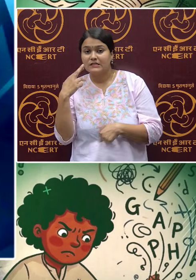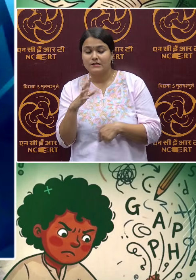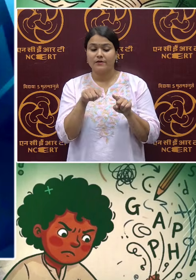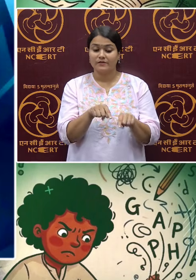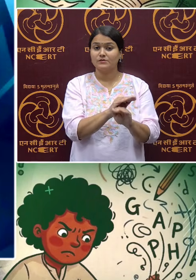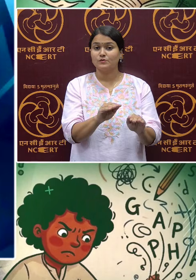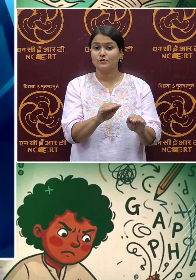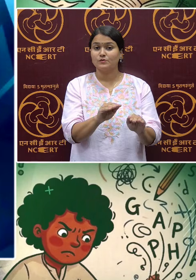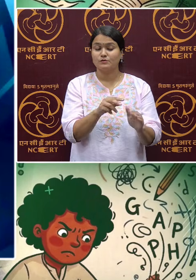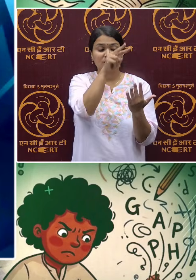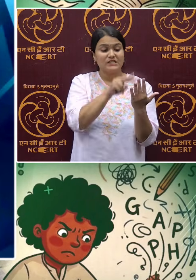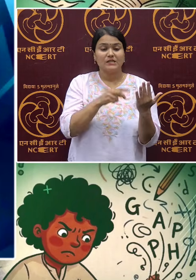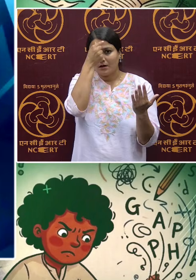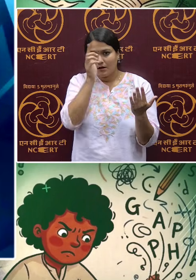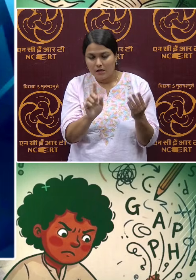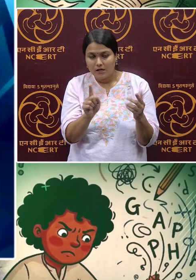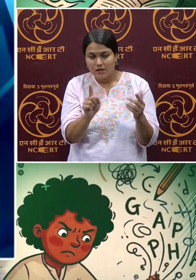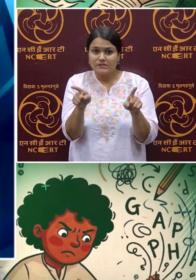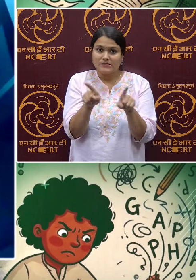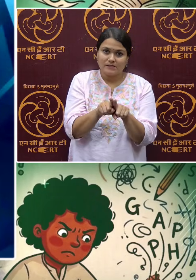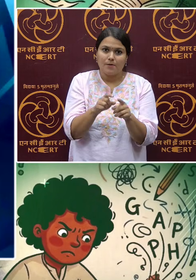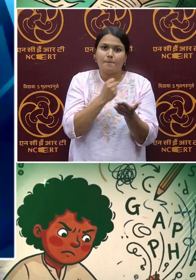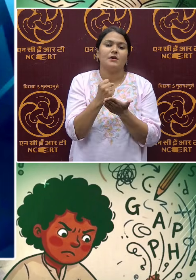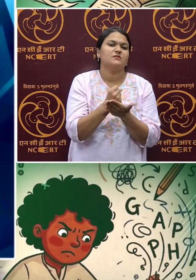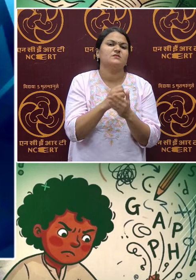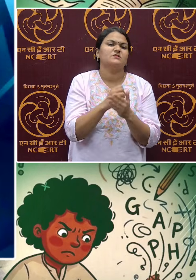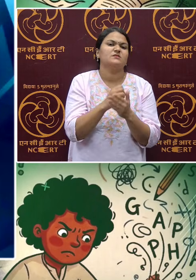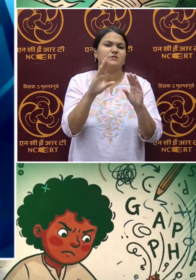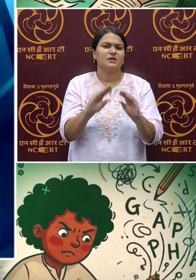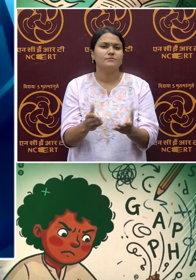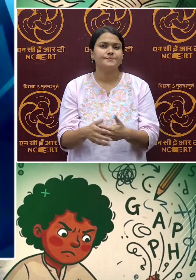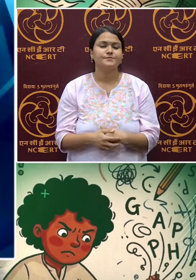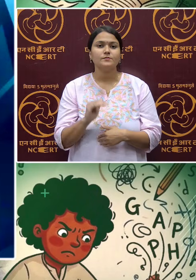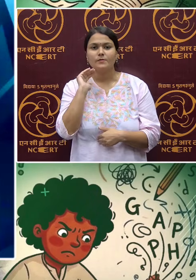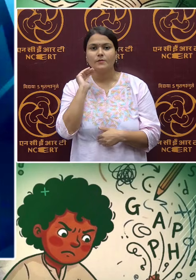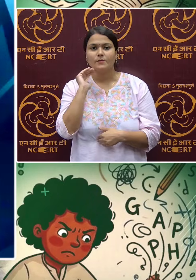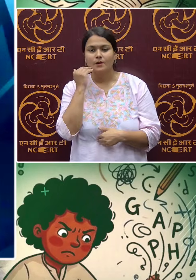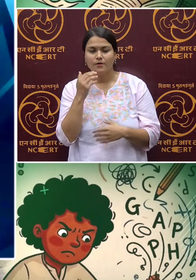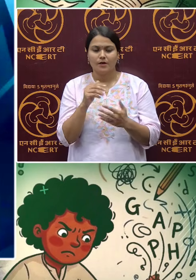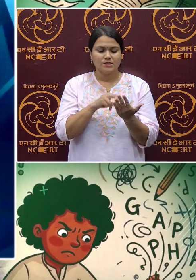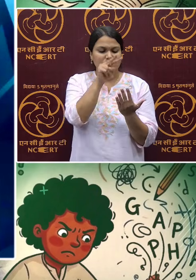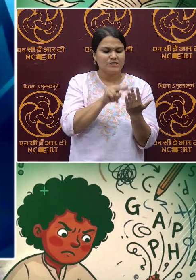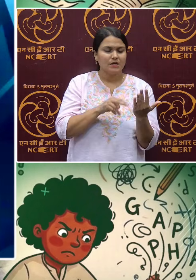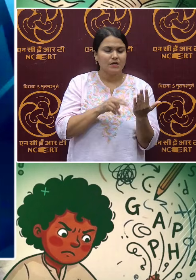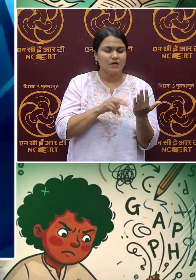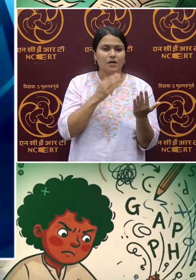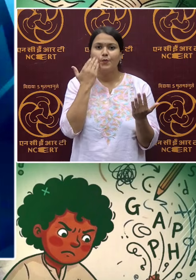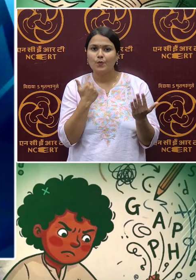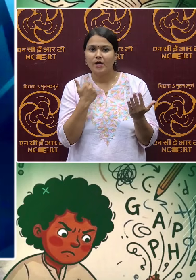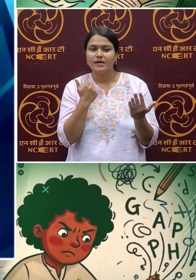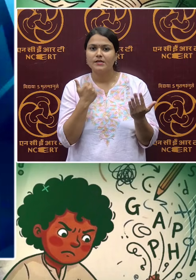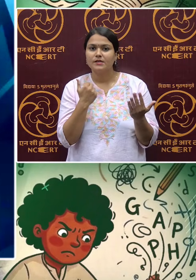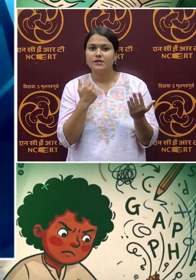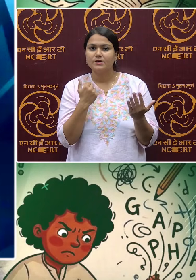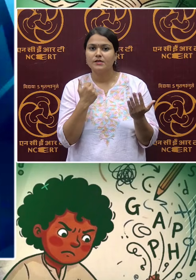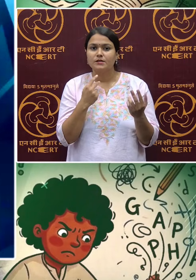are not able to read. So, in the same way, lack of practice. So, there are certain children do not read because exposure is not there.